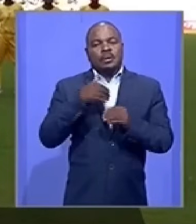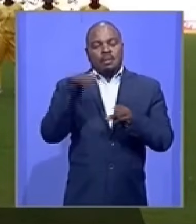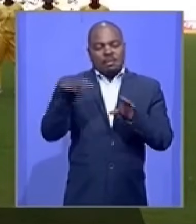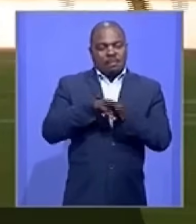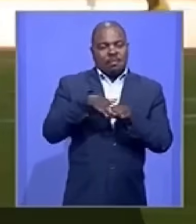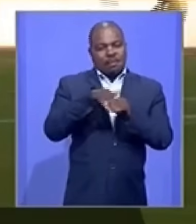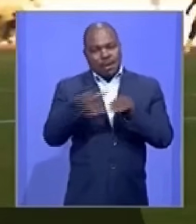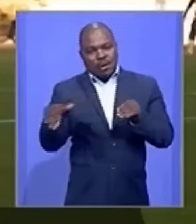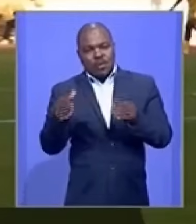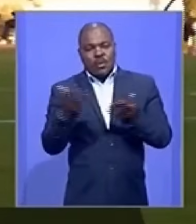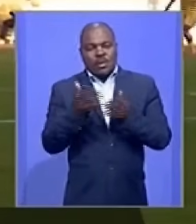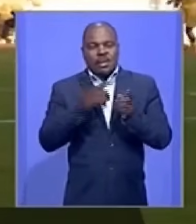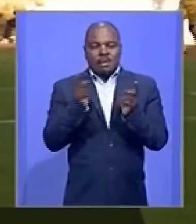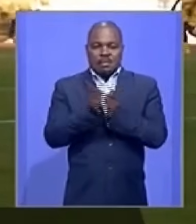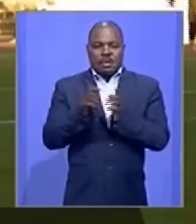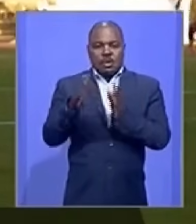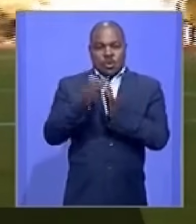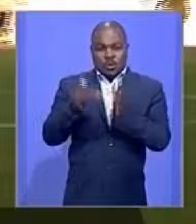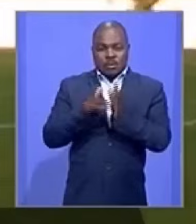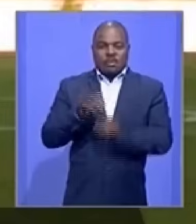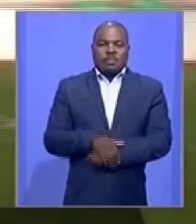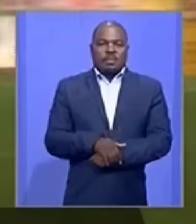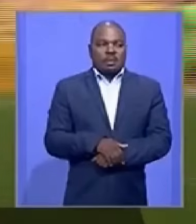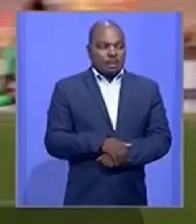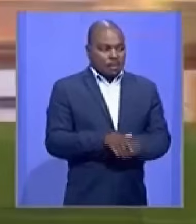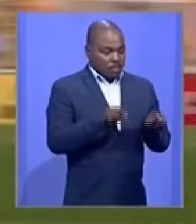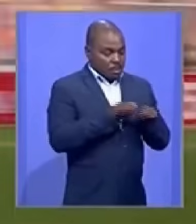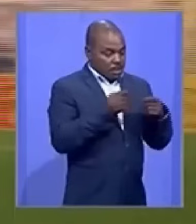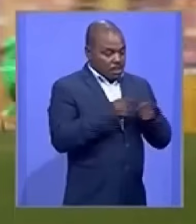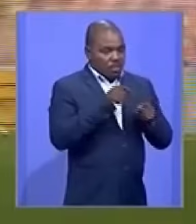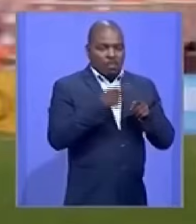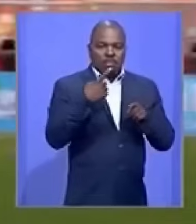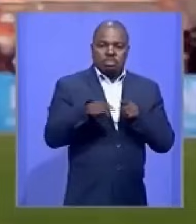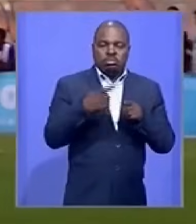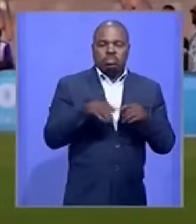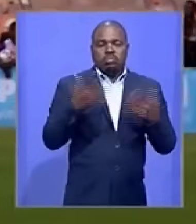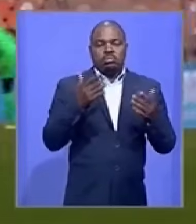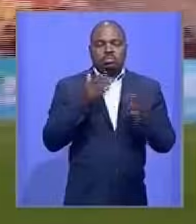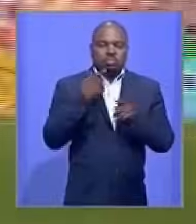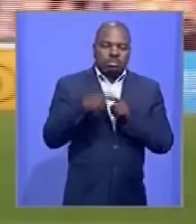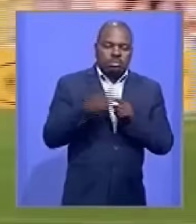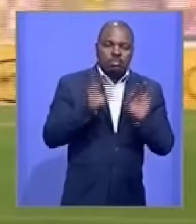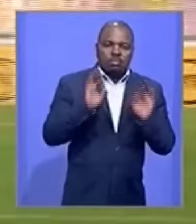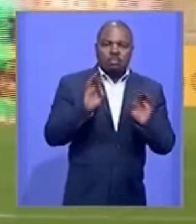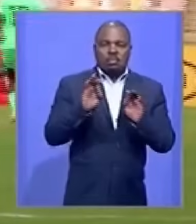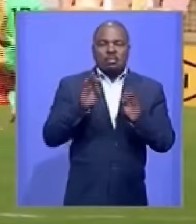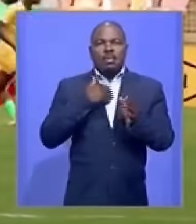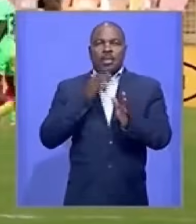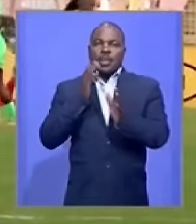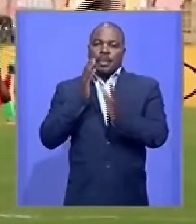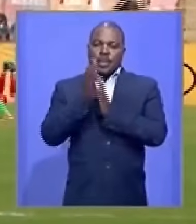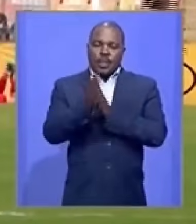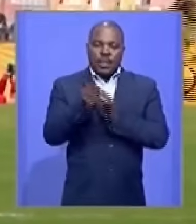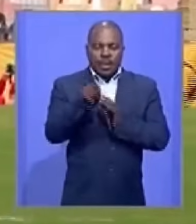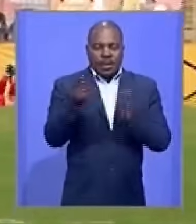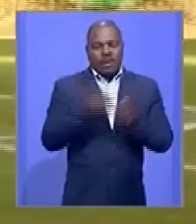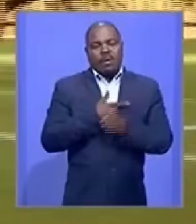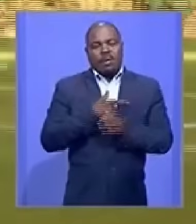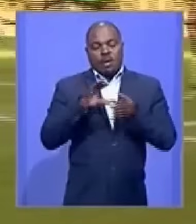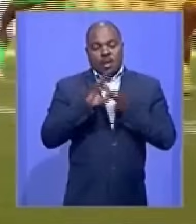nakong eo e neng e bapala le New Zealand. Ho sa le jwalo, sehlopha se sebeditse ho fihlela dipapadi tsa di-Olimpiki selemong sena ka mora ho